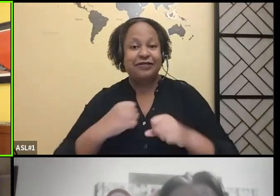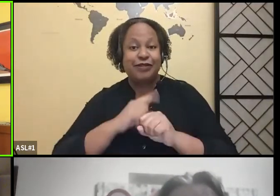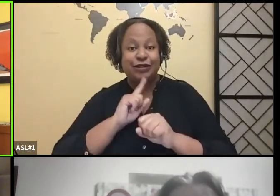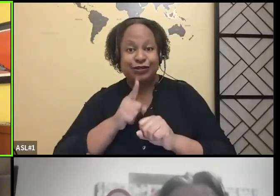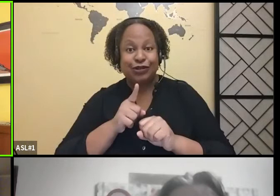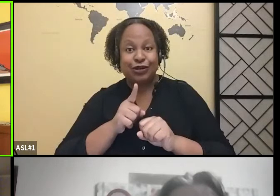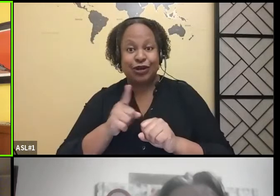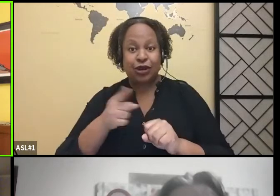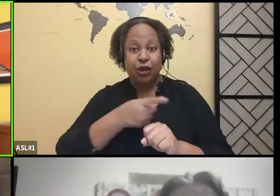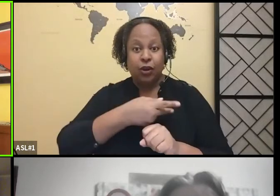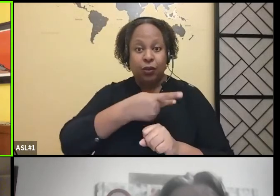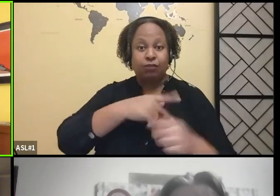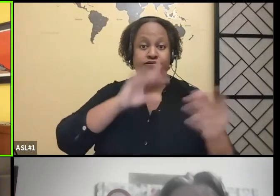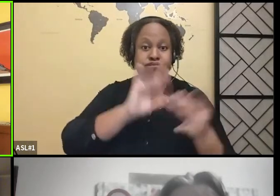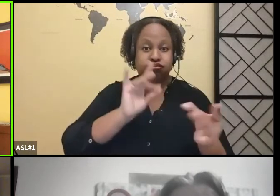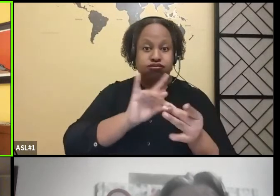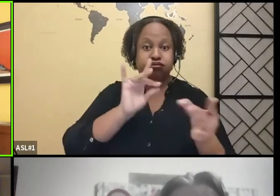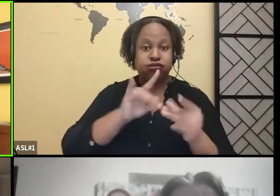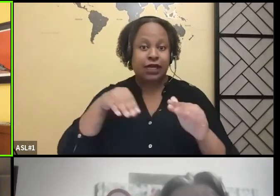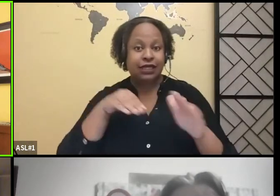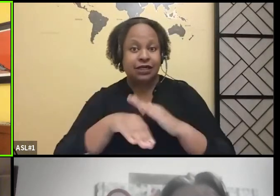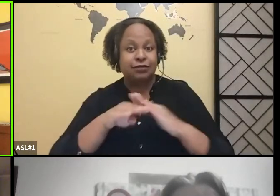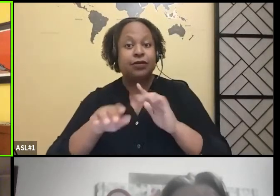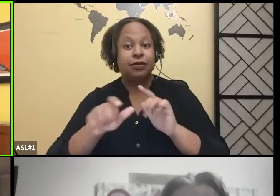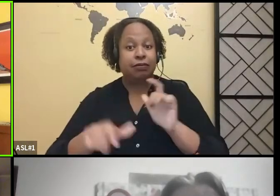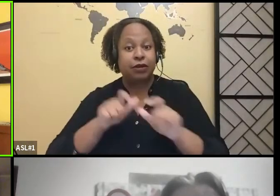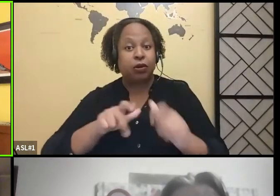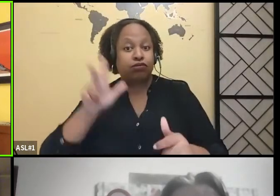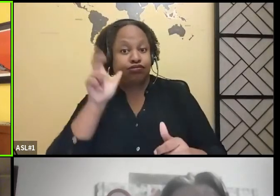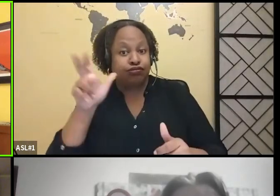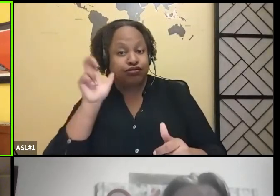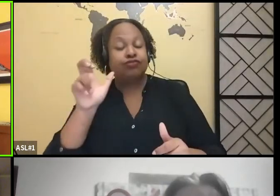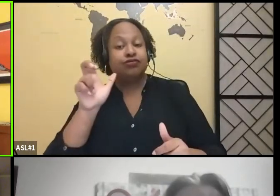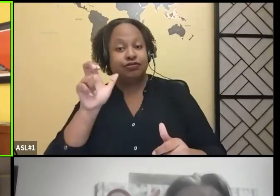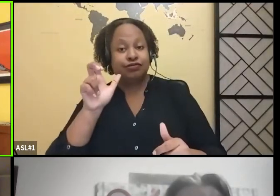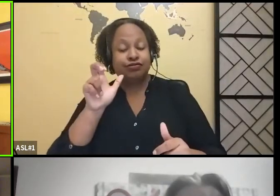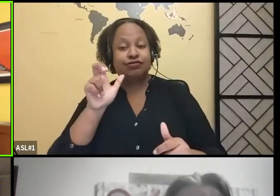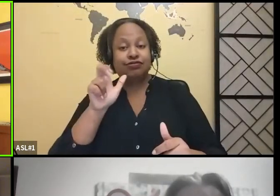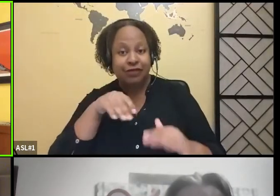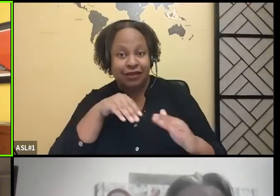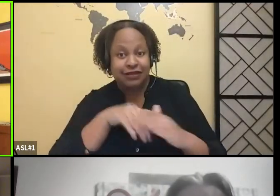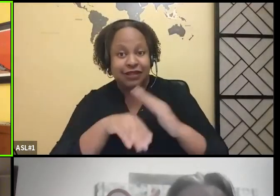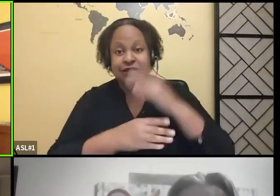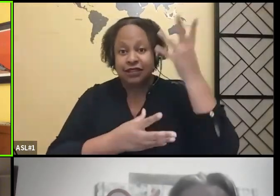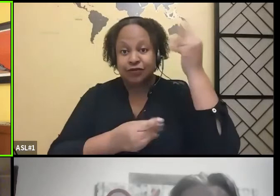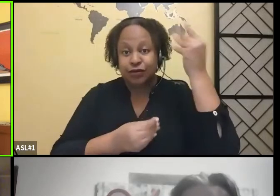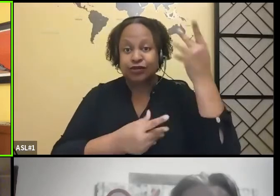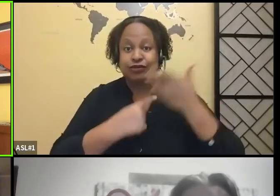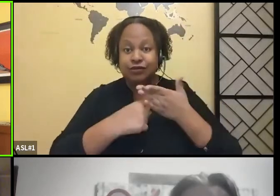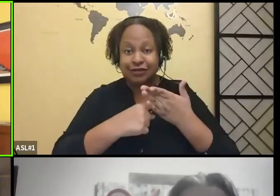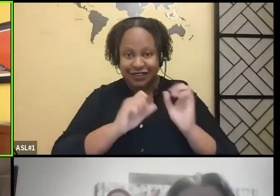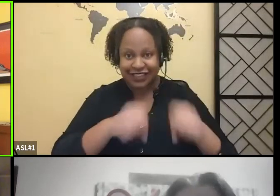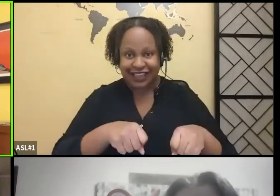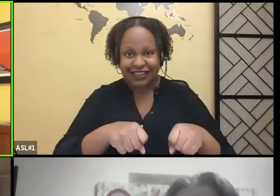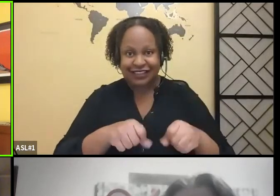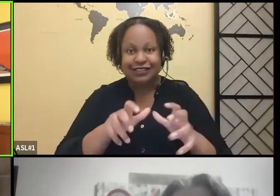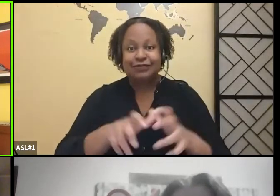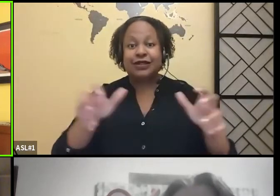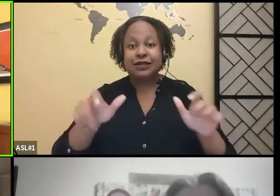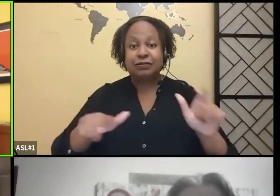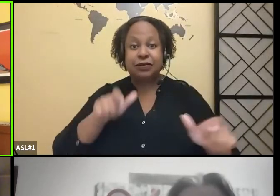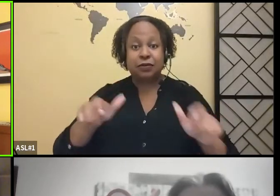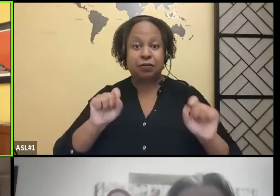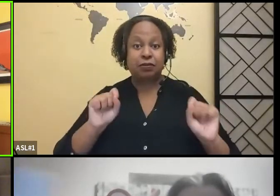what we're talking about is accessible to as many people as possible. And